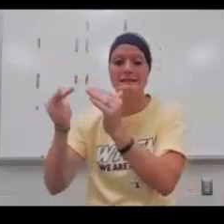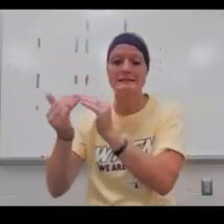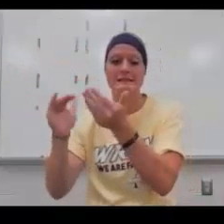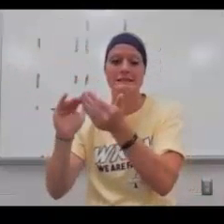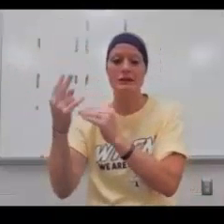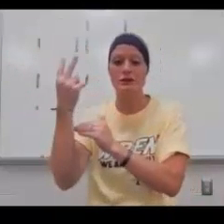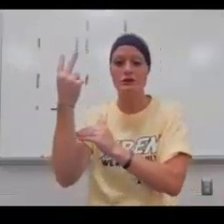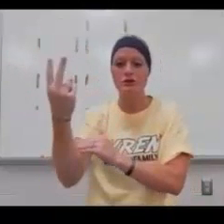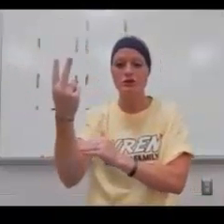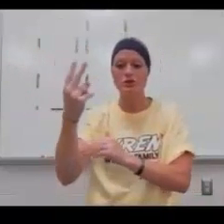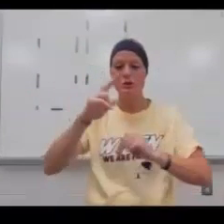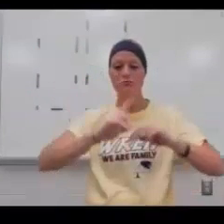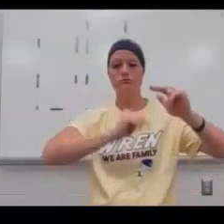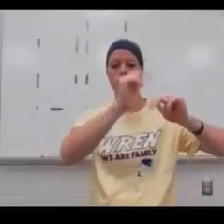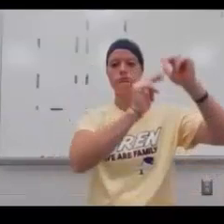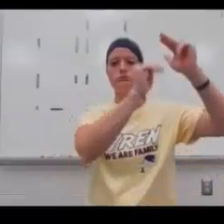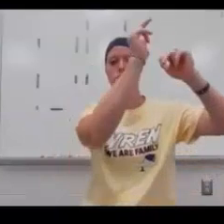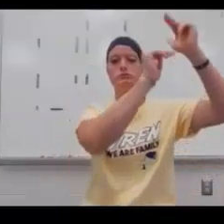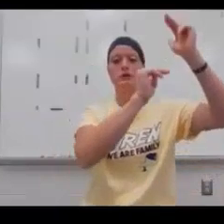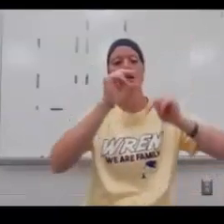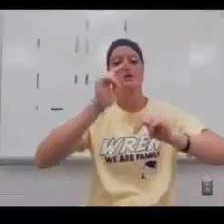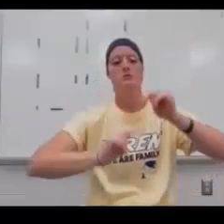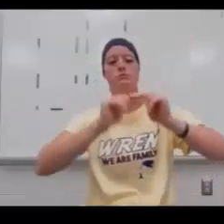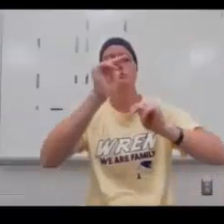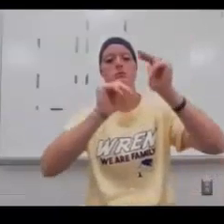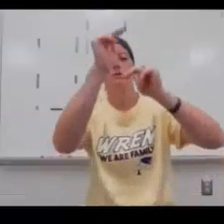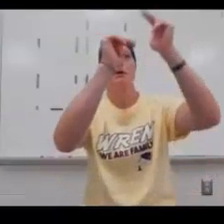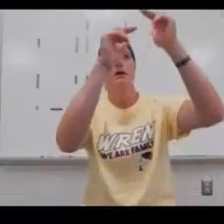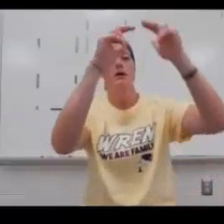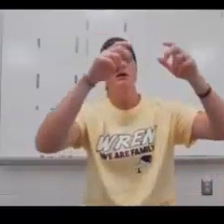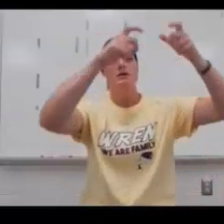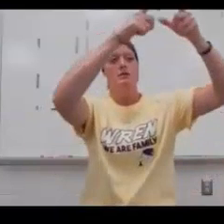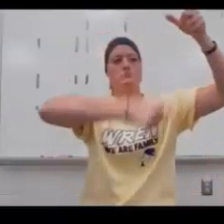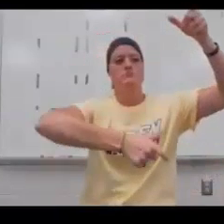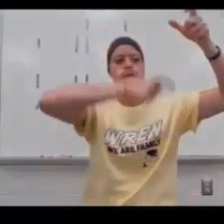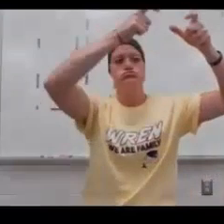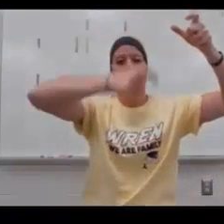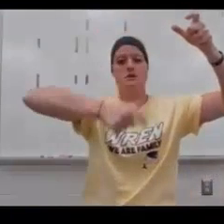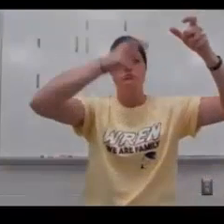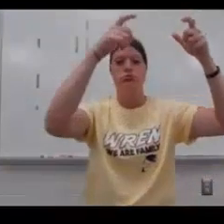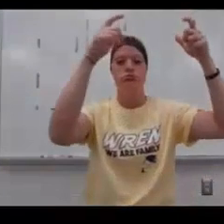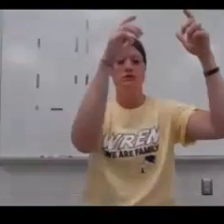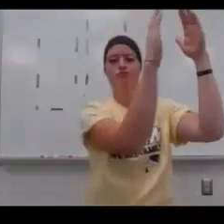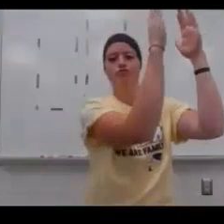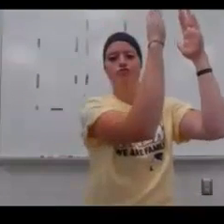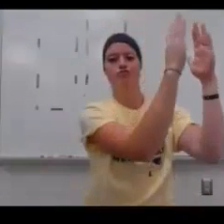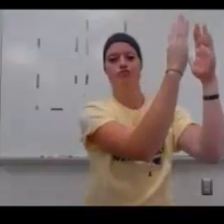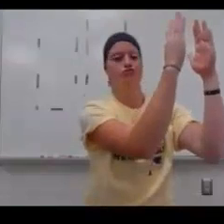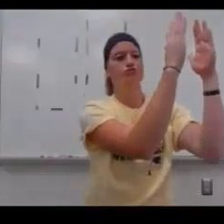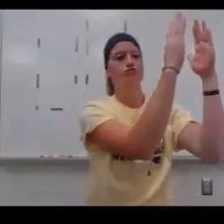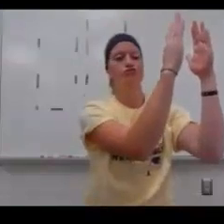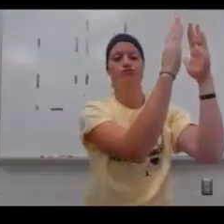Far away in New York City, there were two buildings. They were two